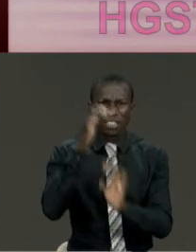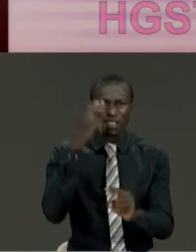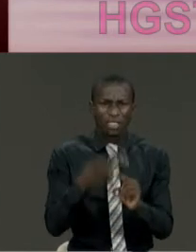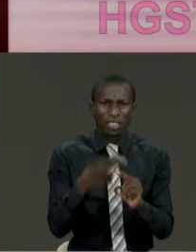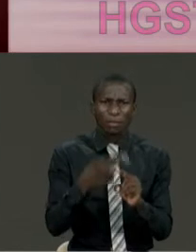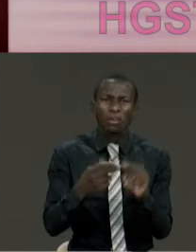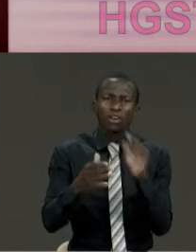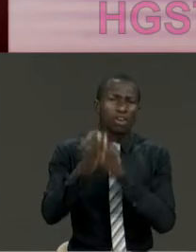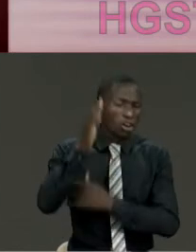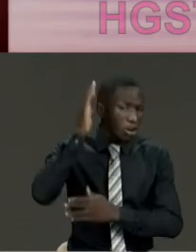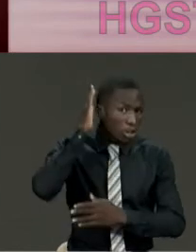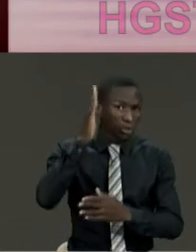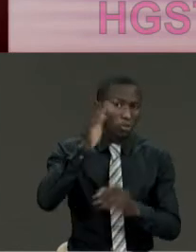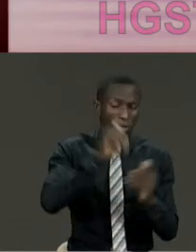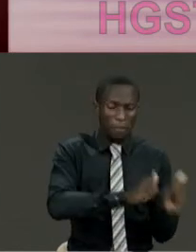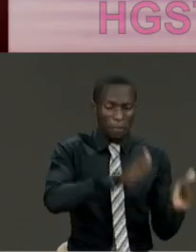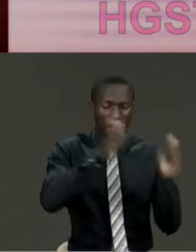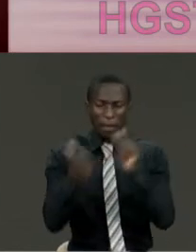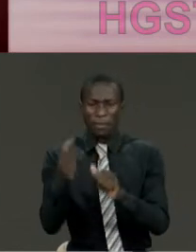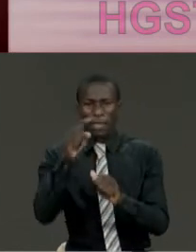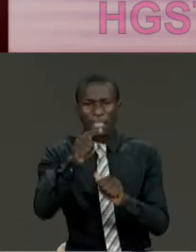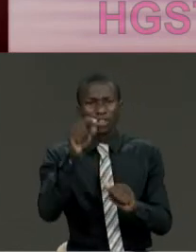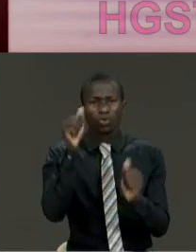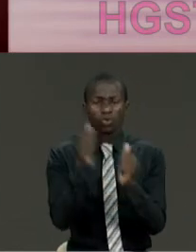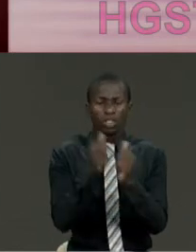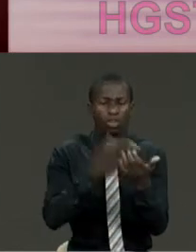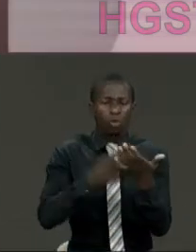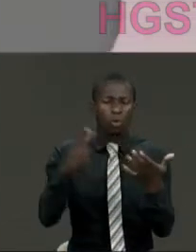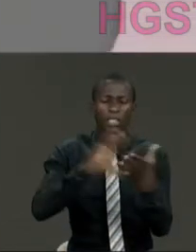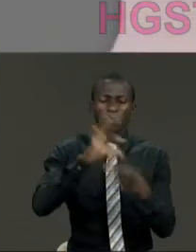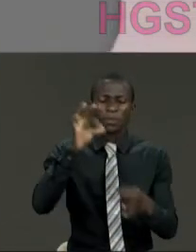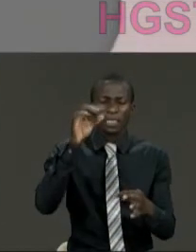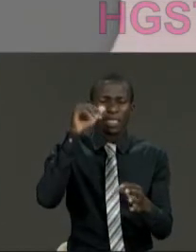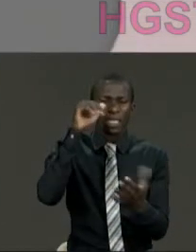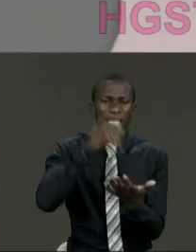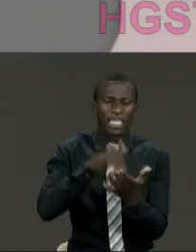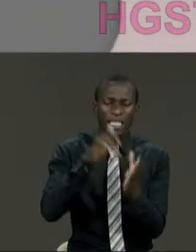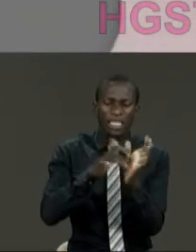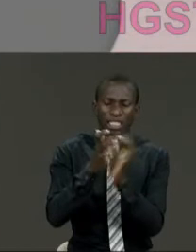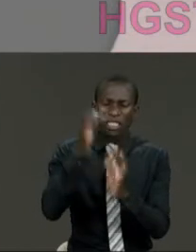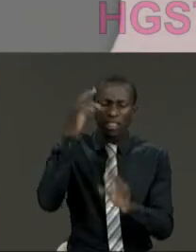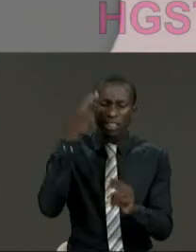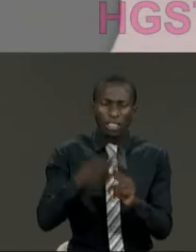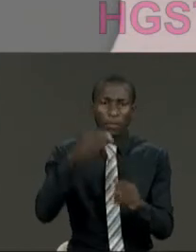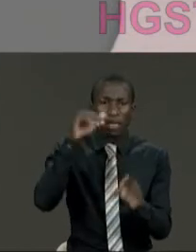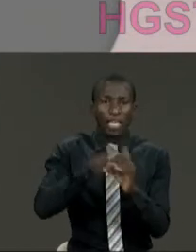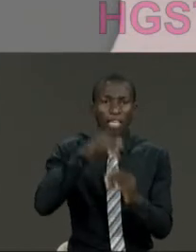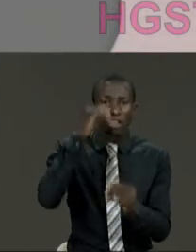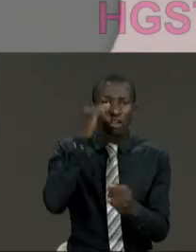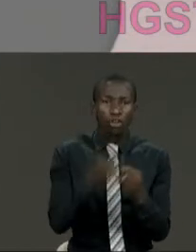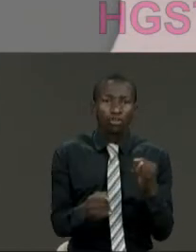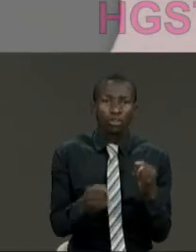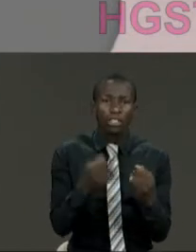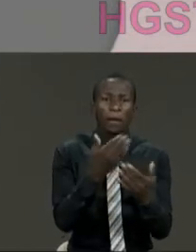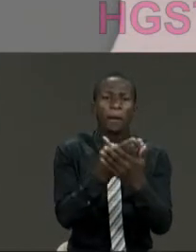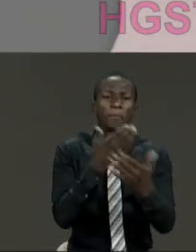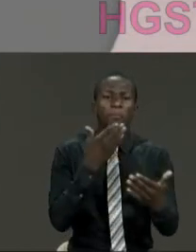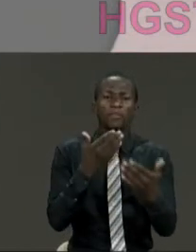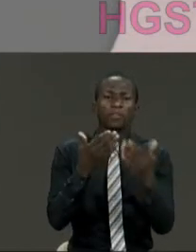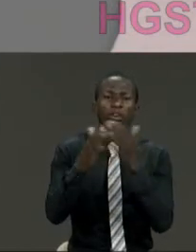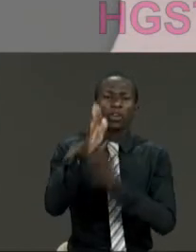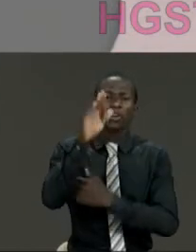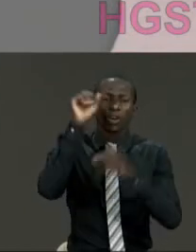God will baptize you with the Holy Spirit again in Jesus' name. In conclusion, Before God can uphold